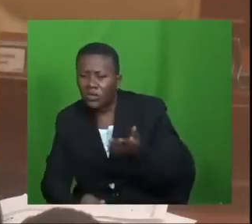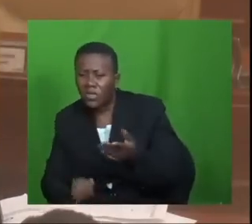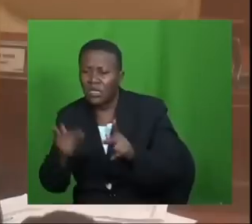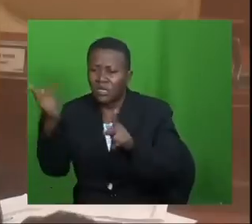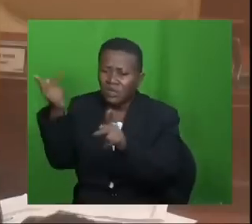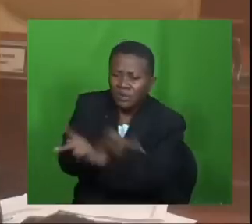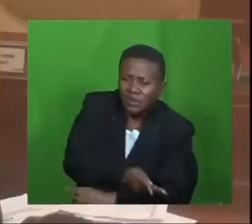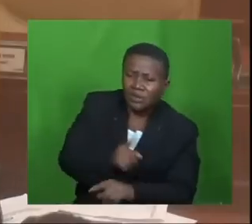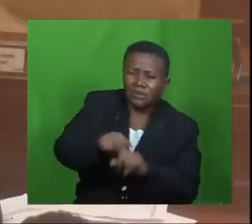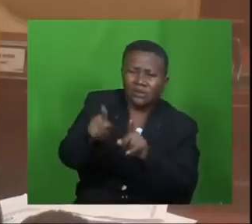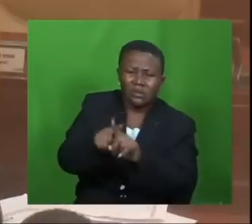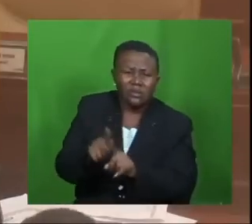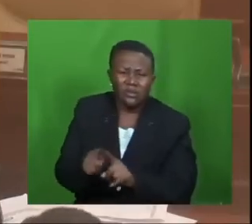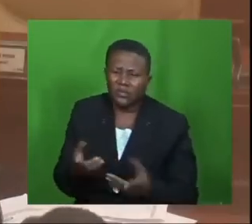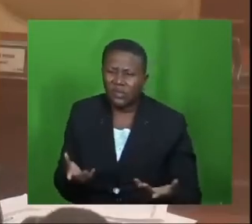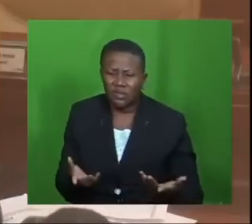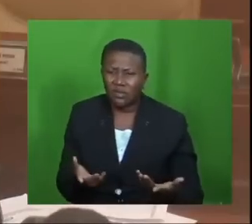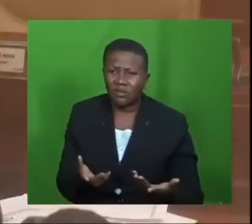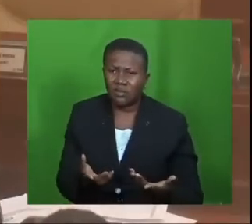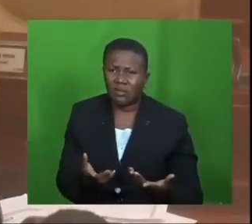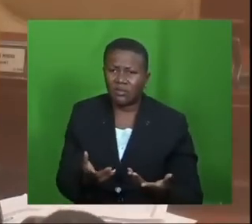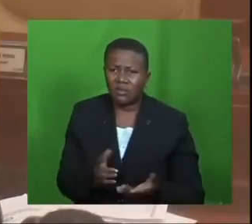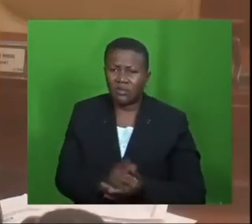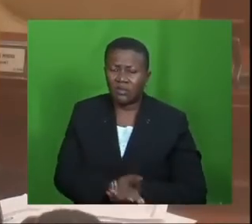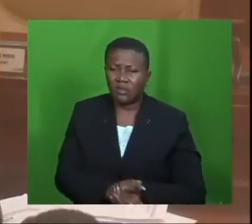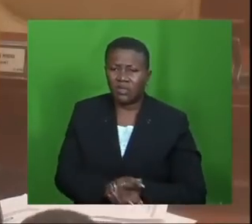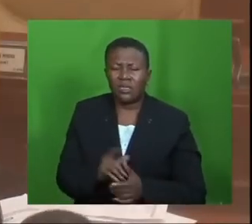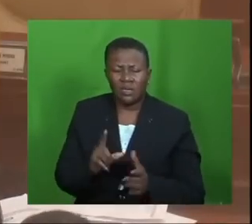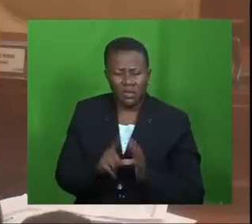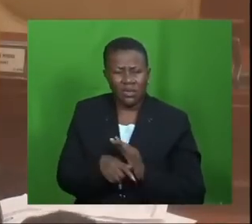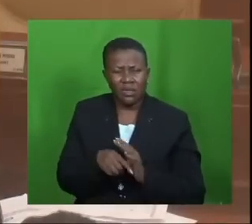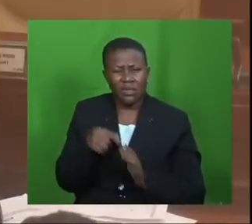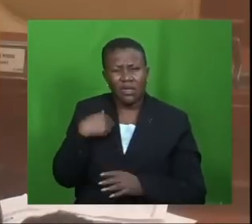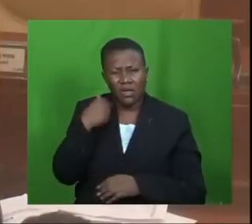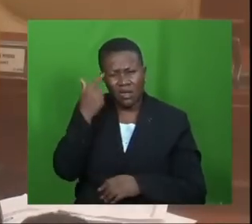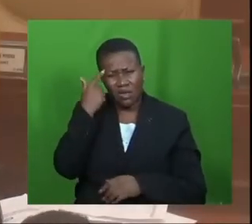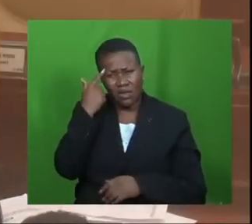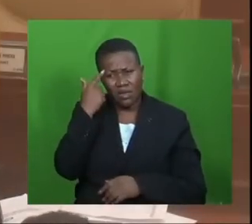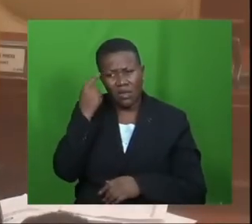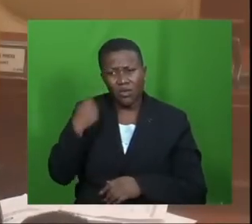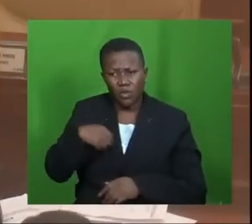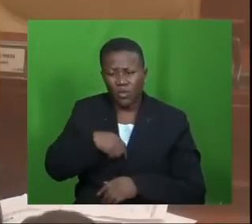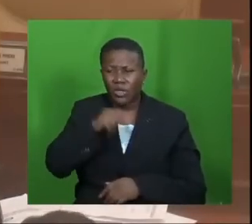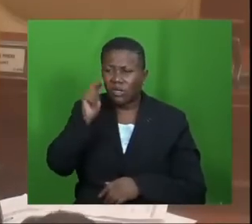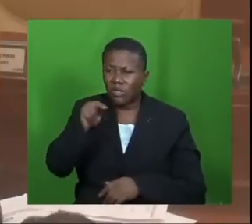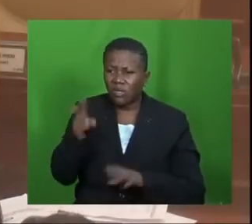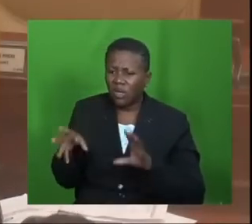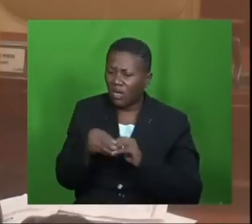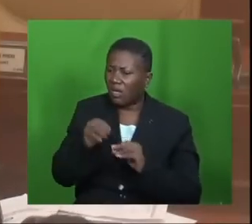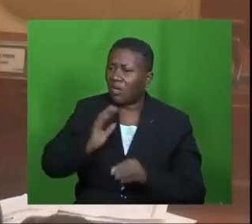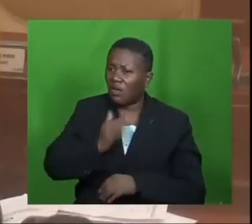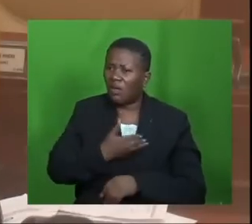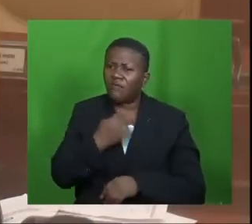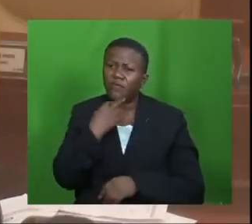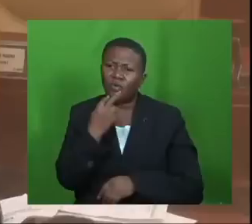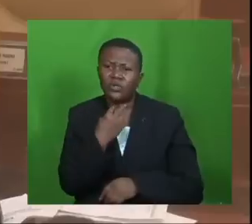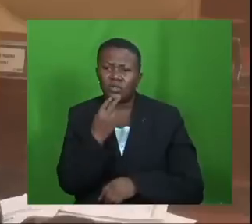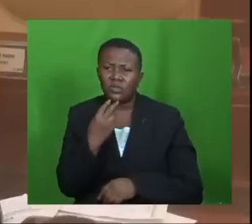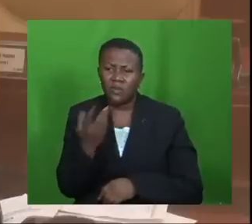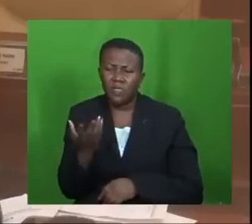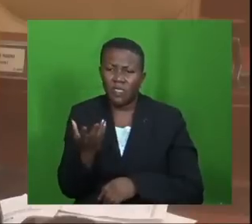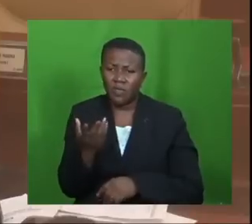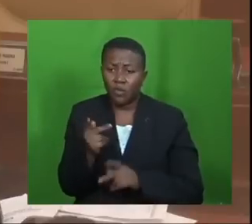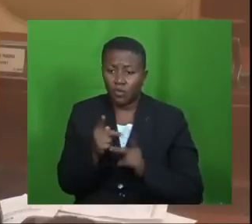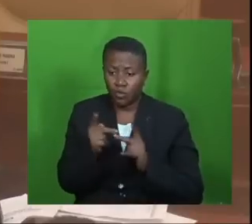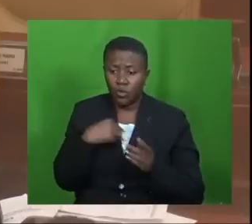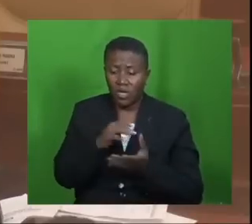mathematics anytime we go for tournaments, then I think we all have to add our voice. And I believe the Committee on Youth